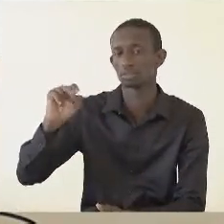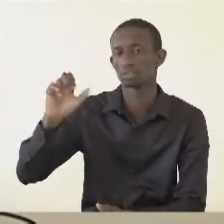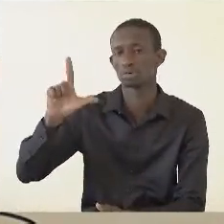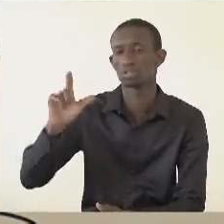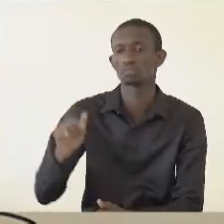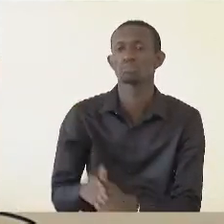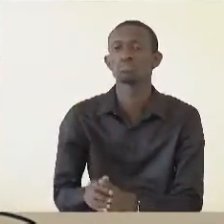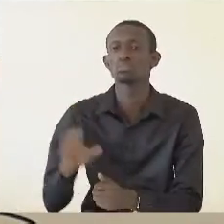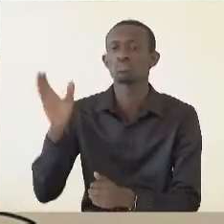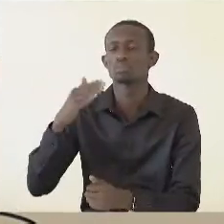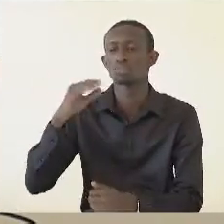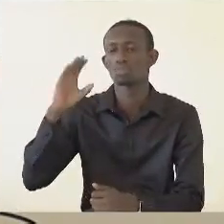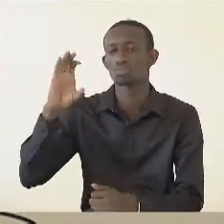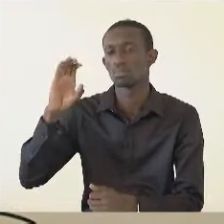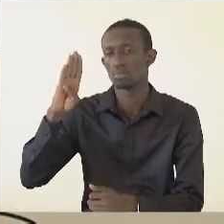benzene carboxylic